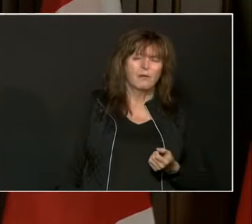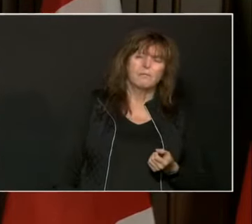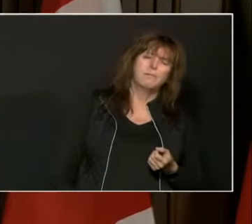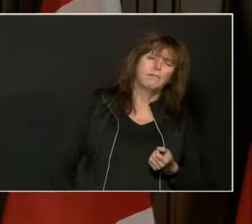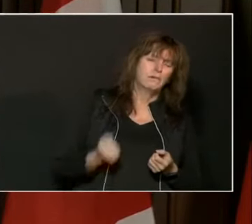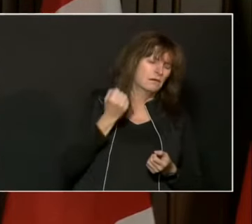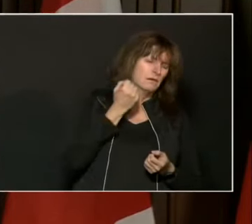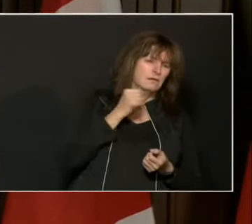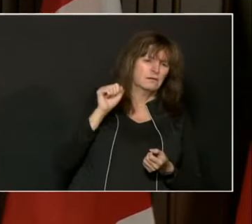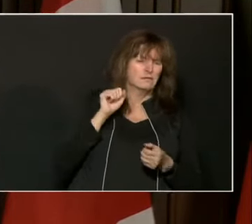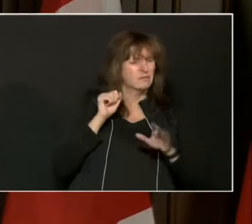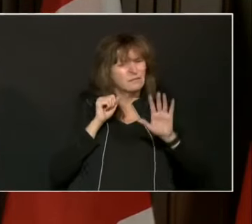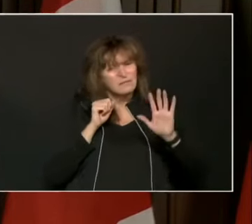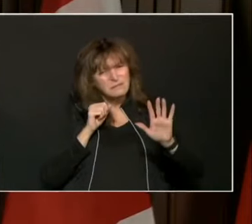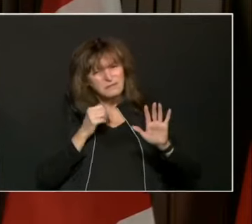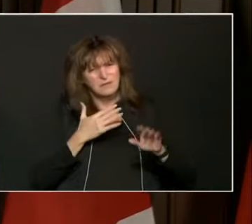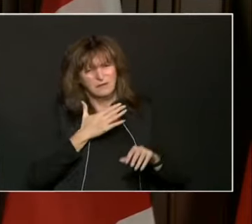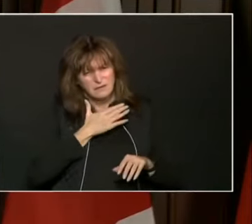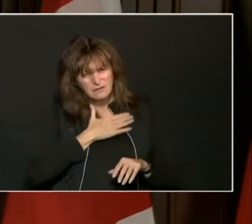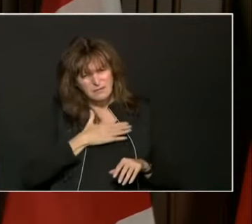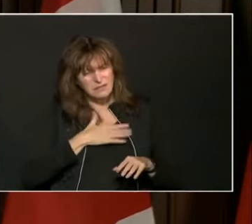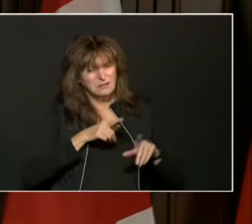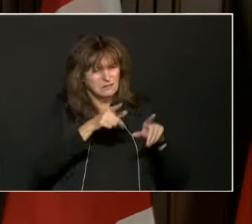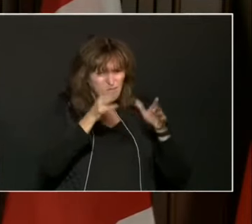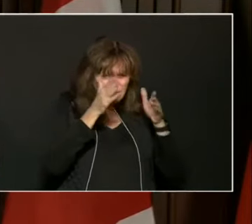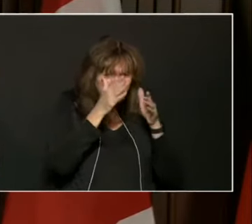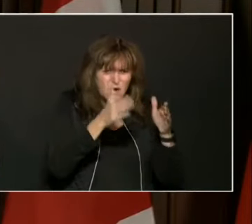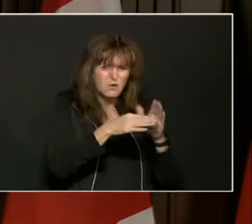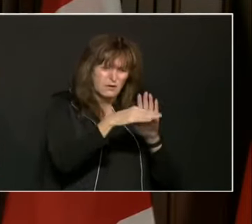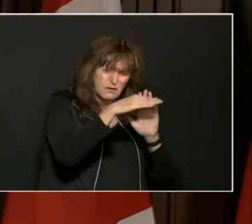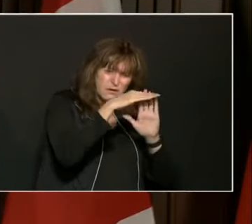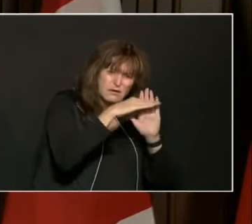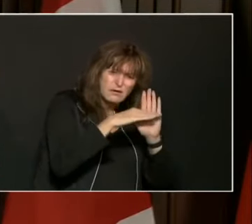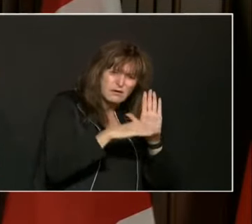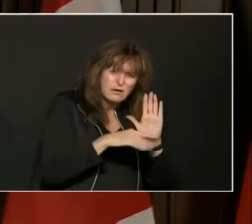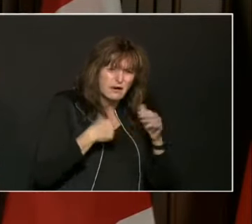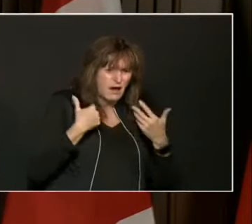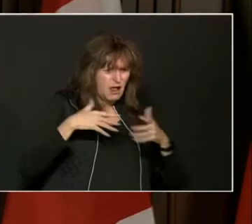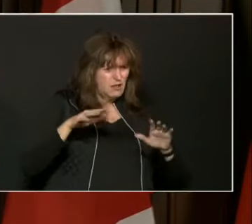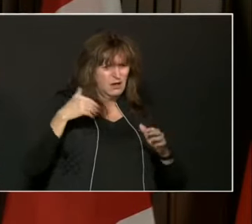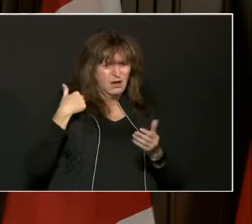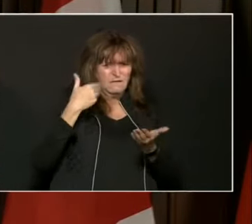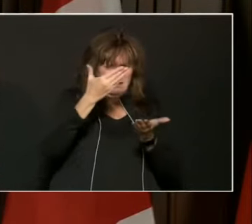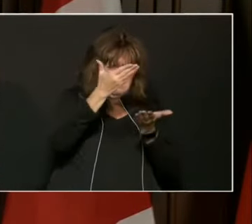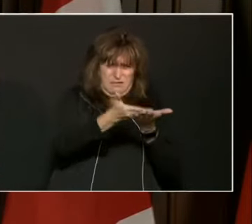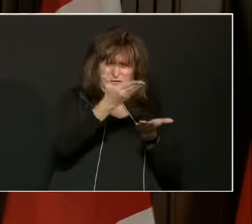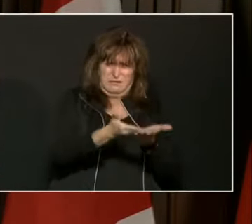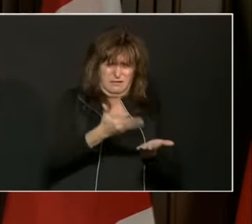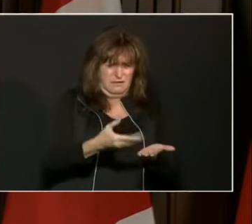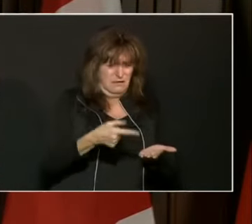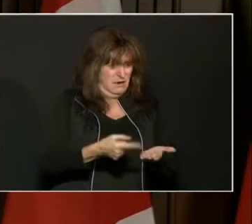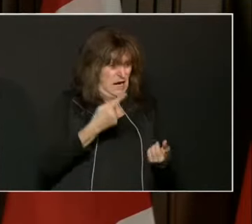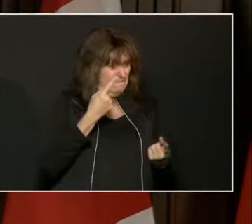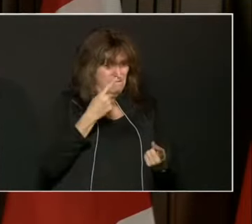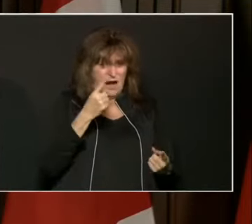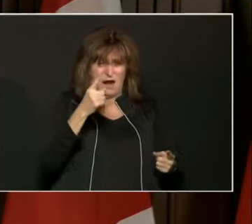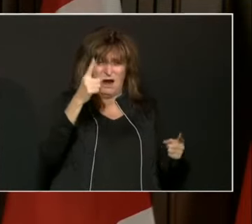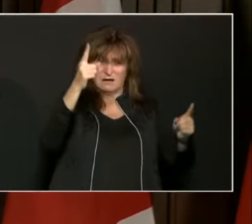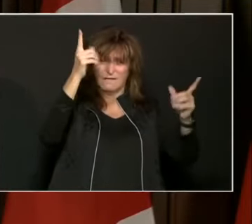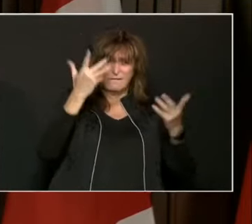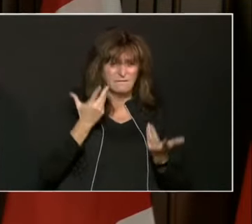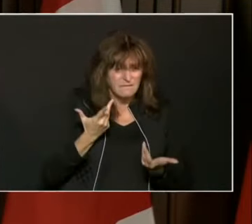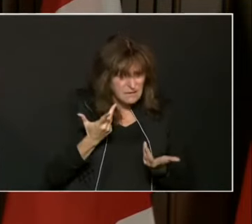focused on all those measures that have proven effective up till now. And if we do it again and do it